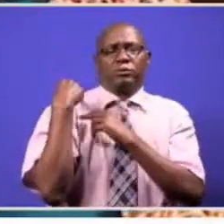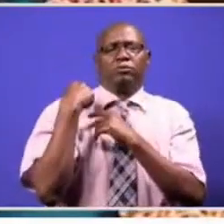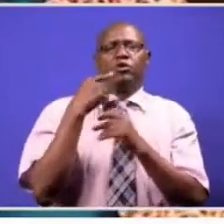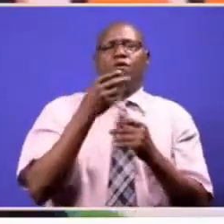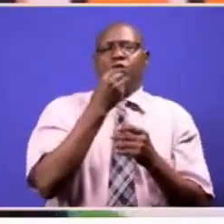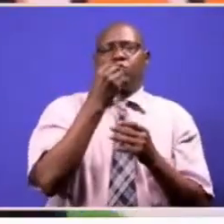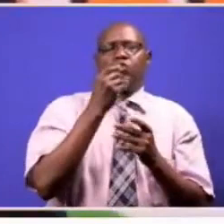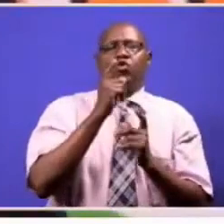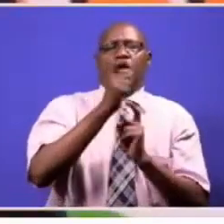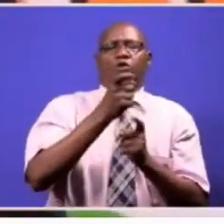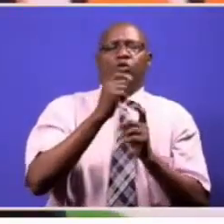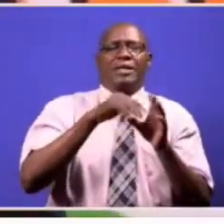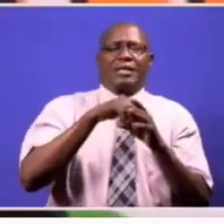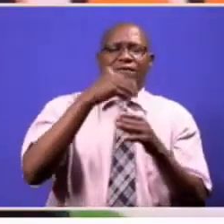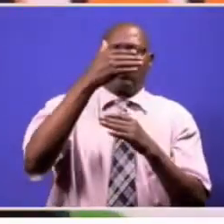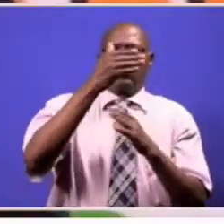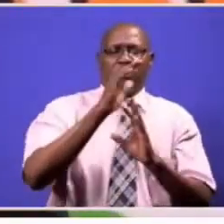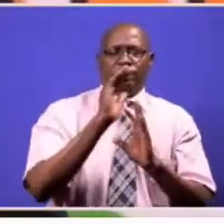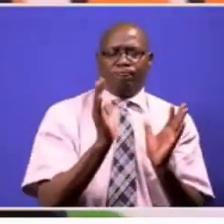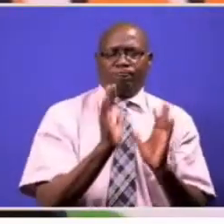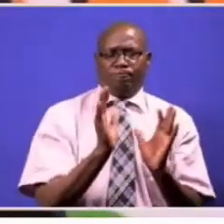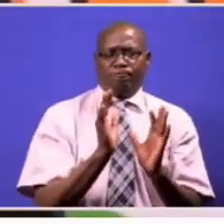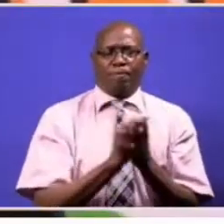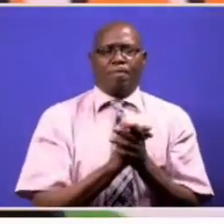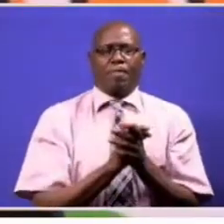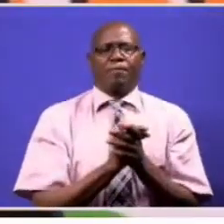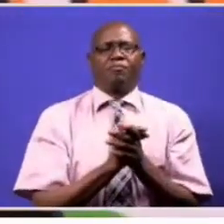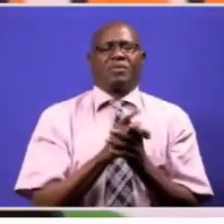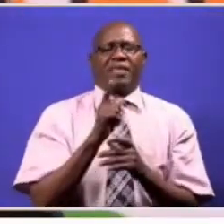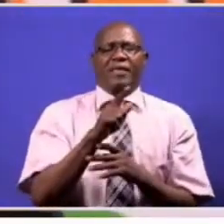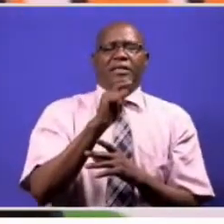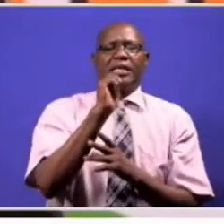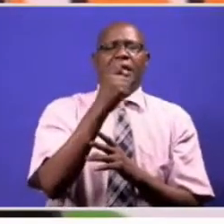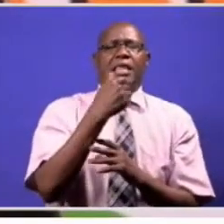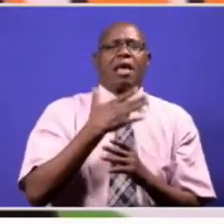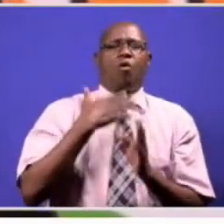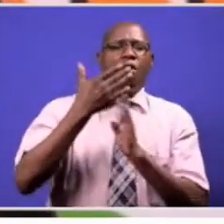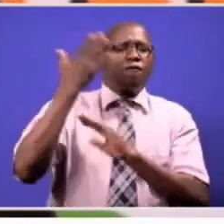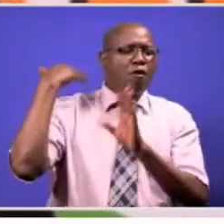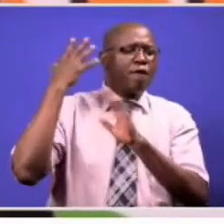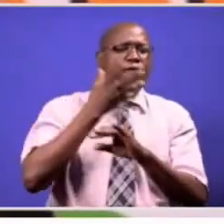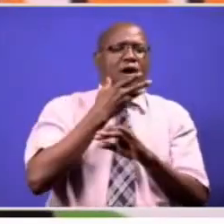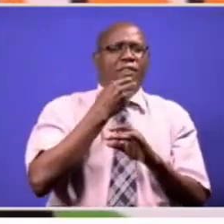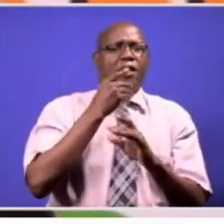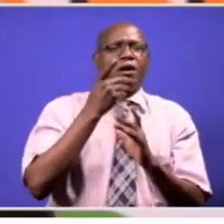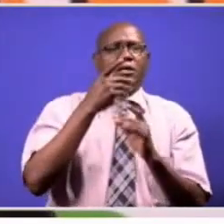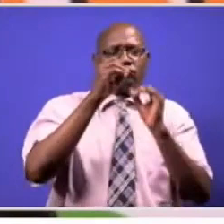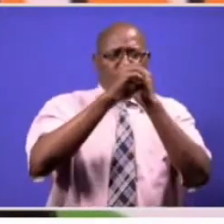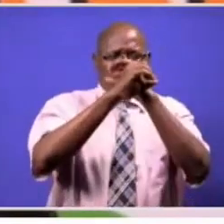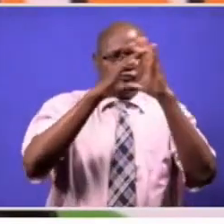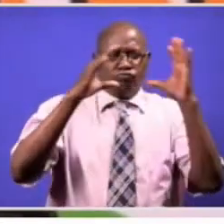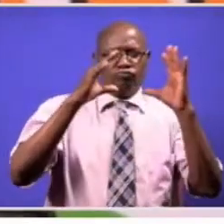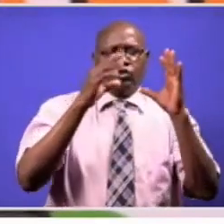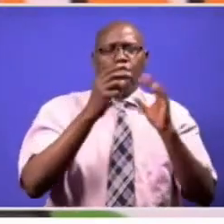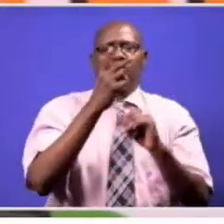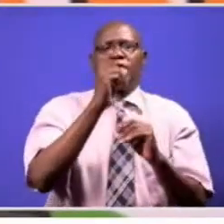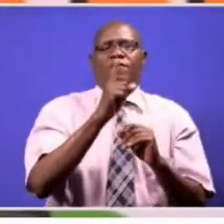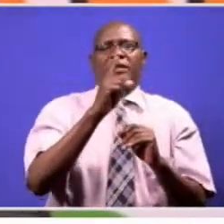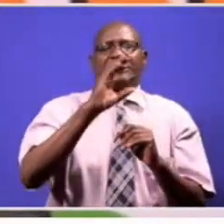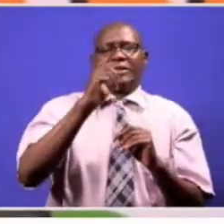the future. This is not the Kenya our forefathers envisioned of the 21st century.